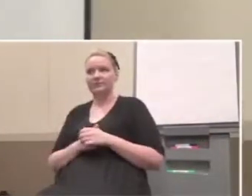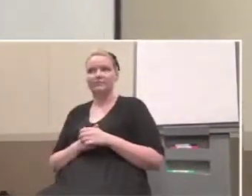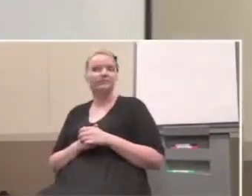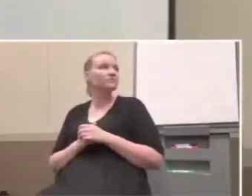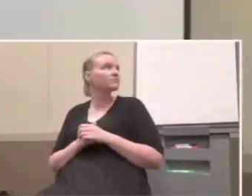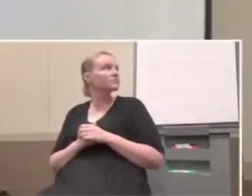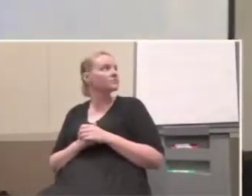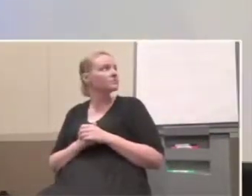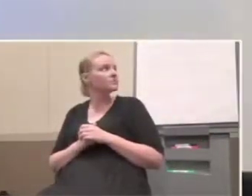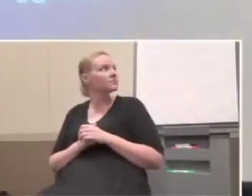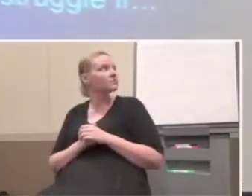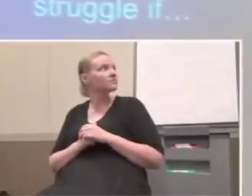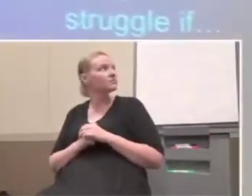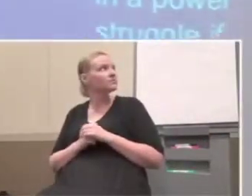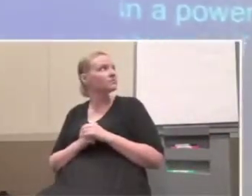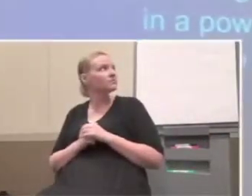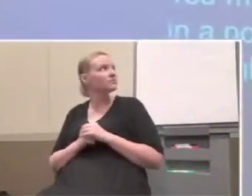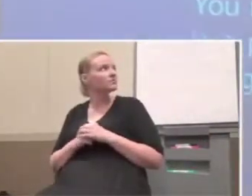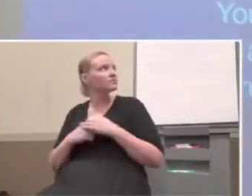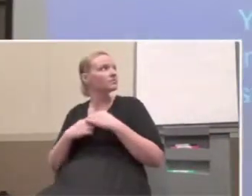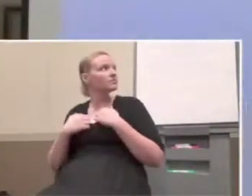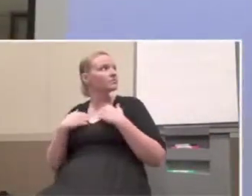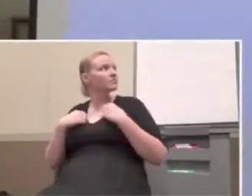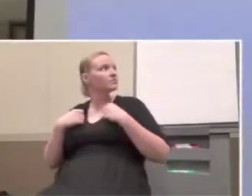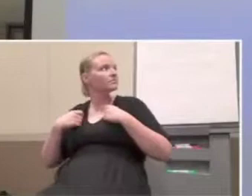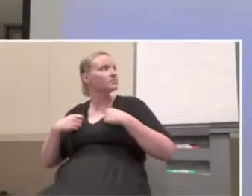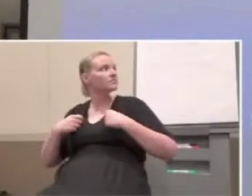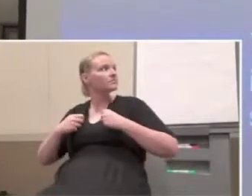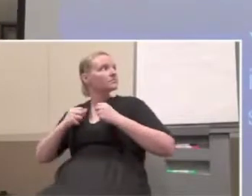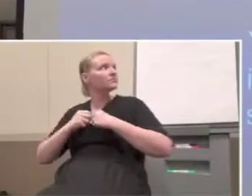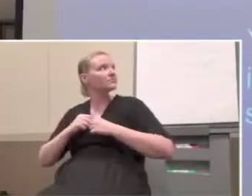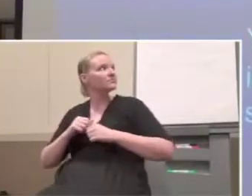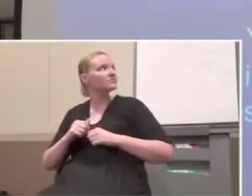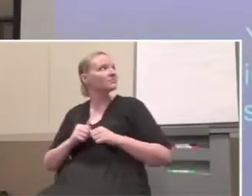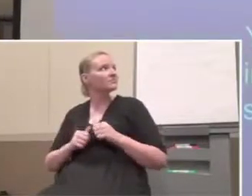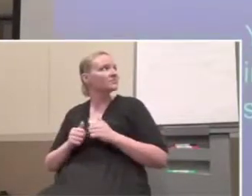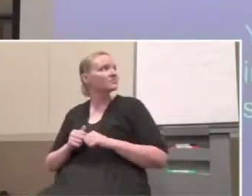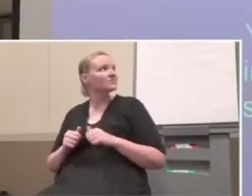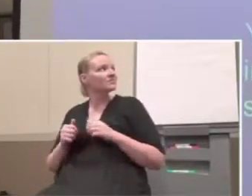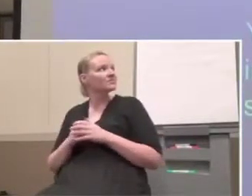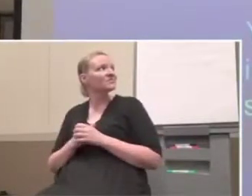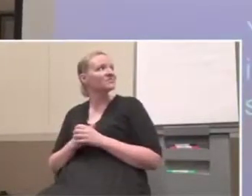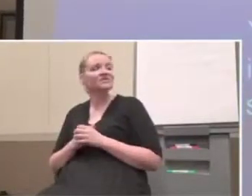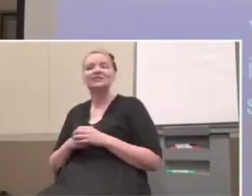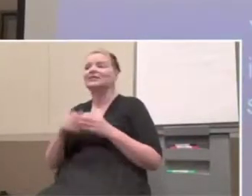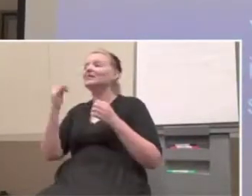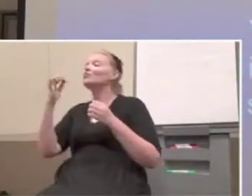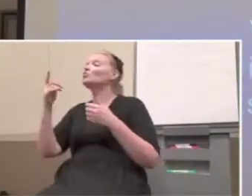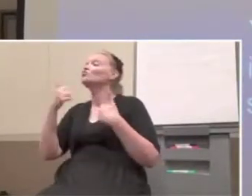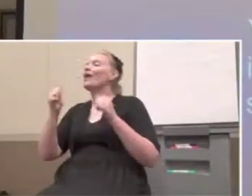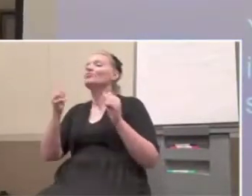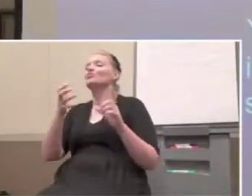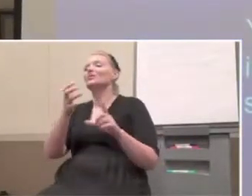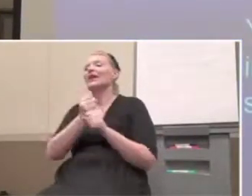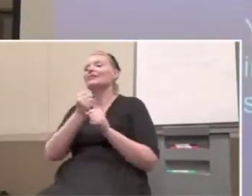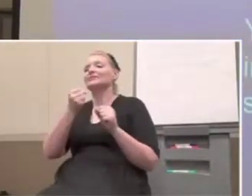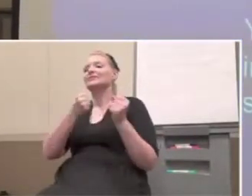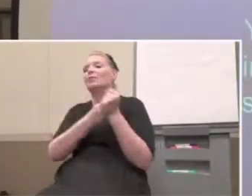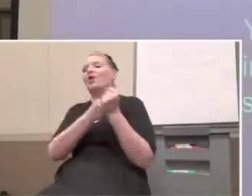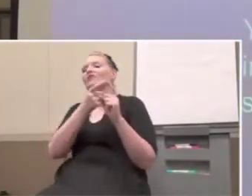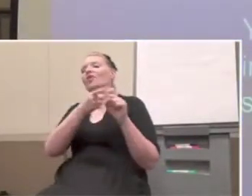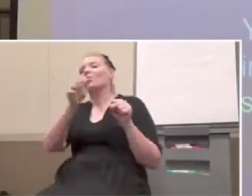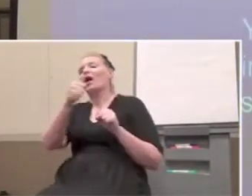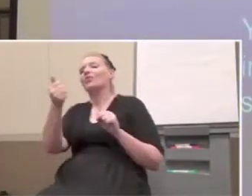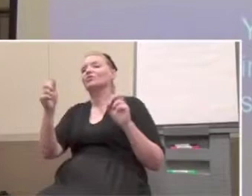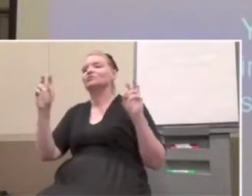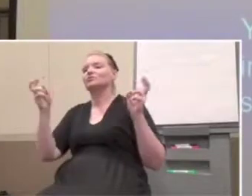This is one of my favorites. If you solicit support from the troops. So this is where you go around to everybody else and you